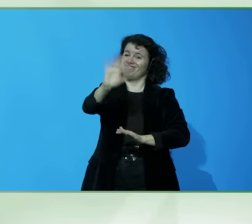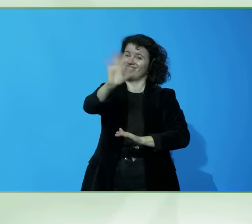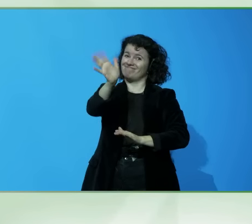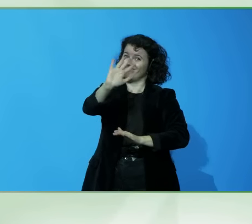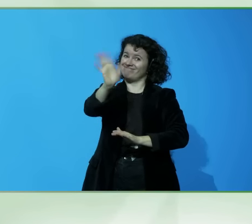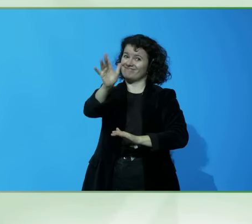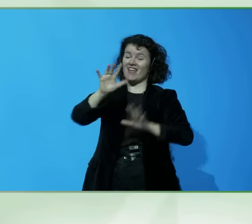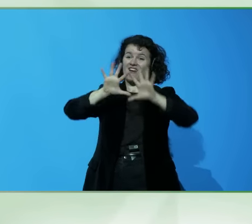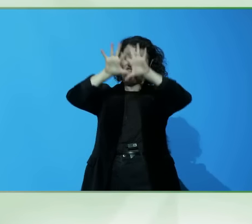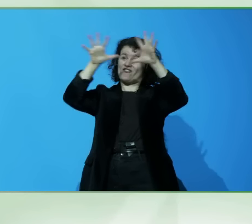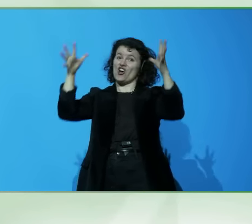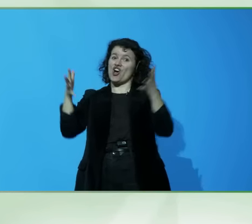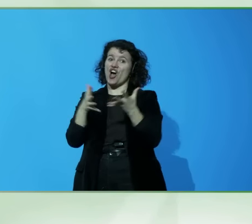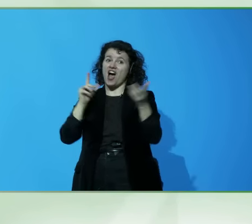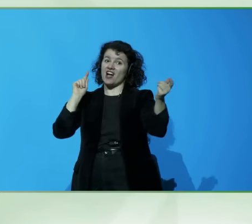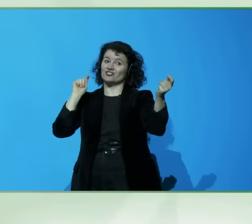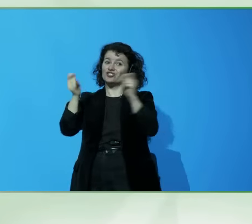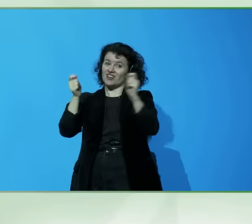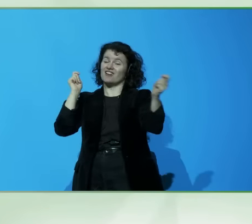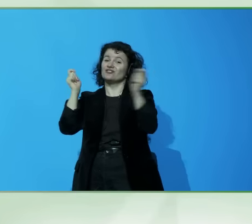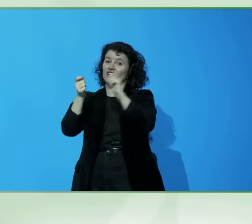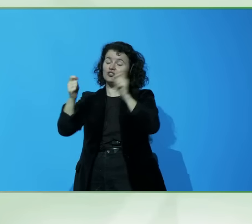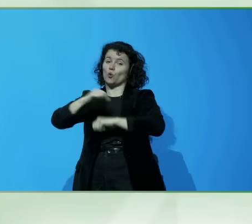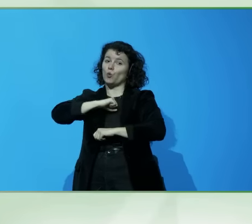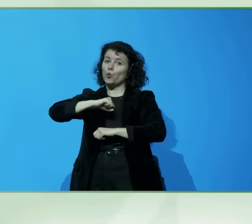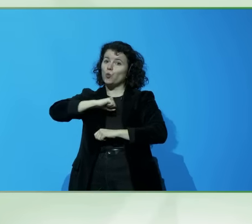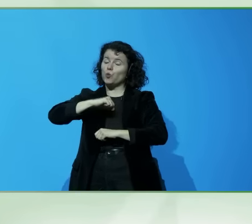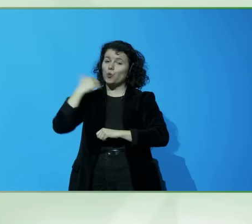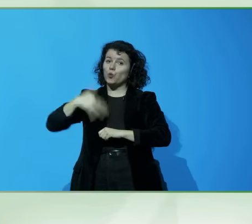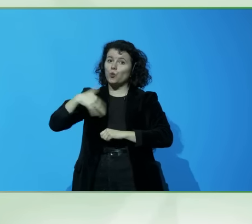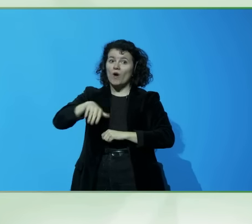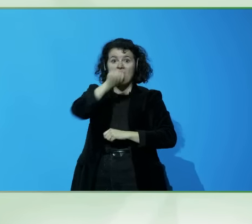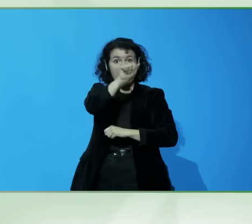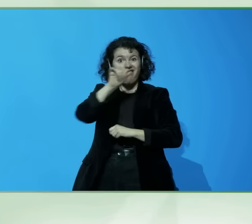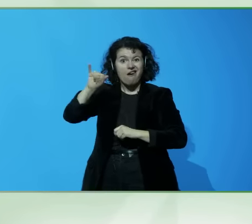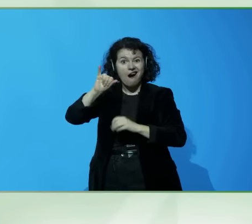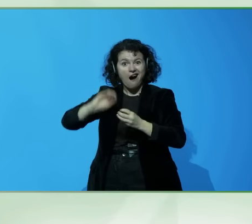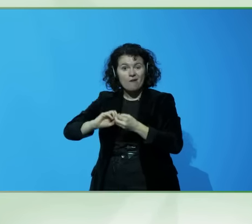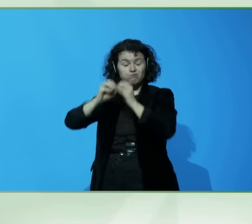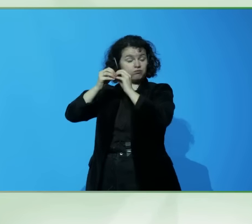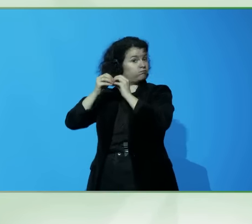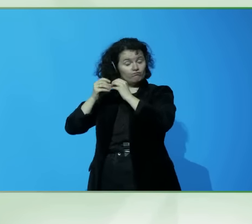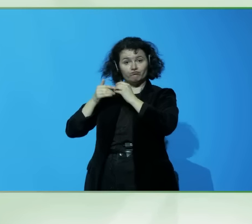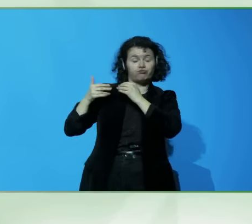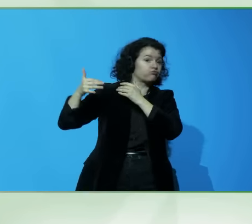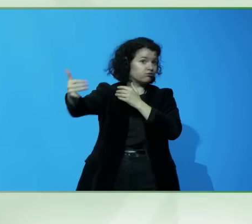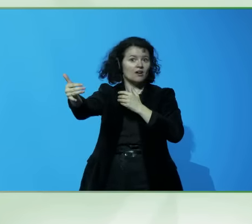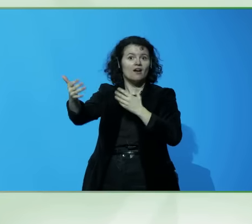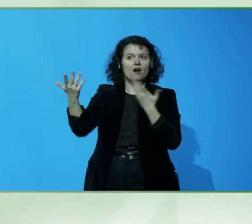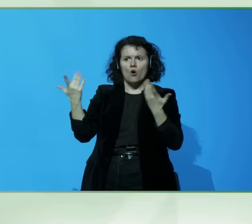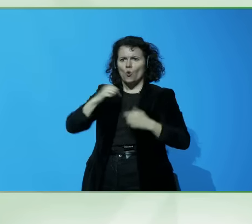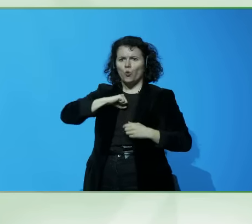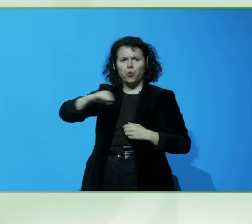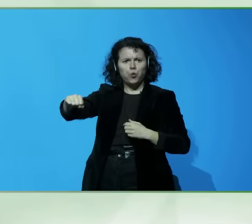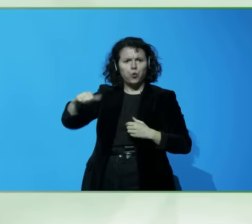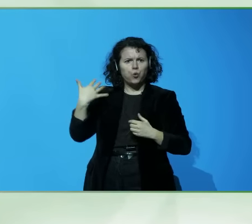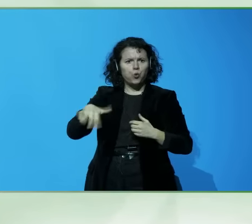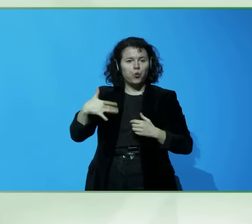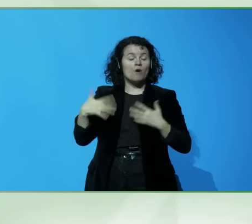change. Technology, especially artificial intelligence, is moving forward at extraordinary